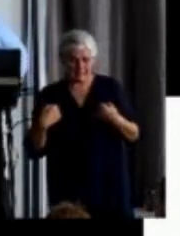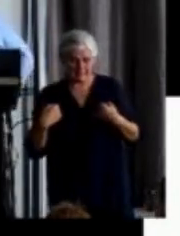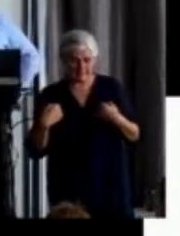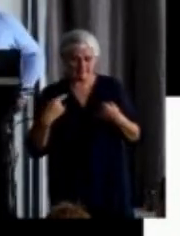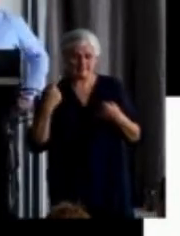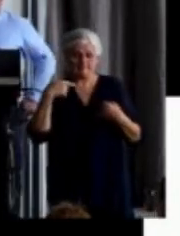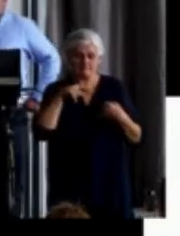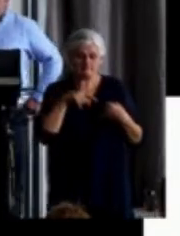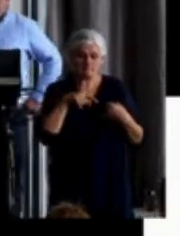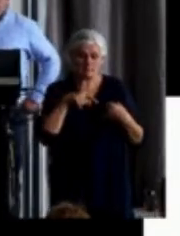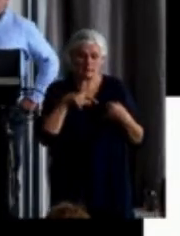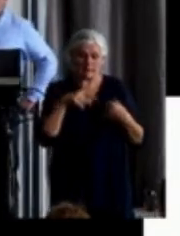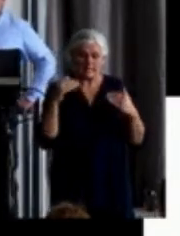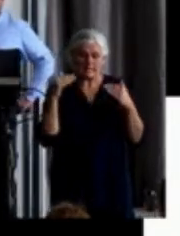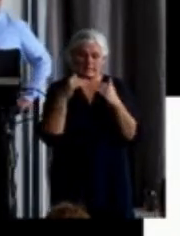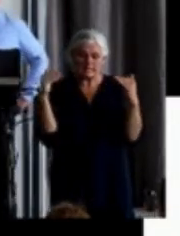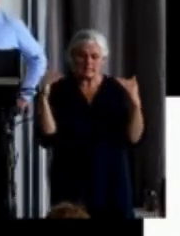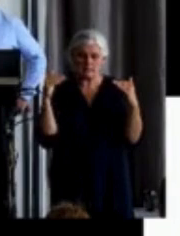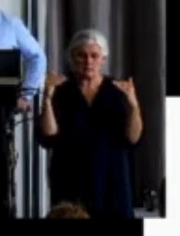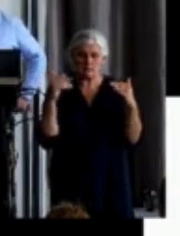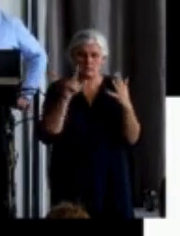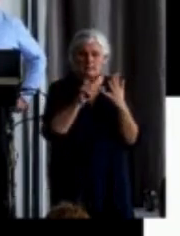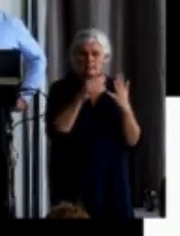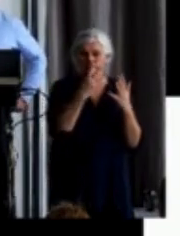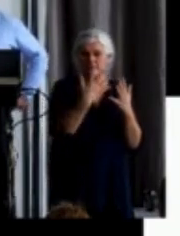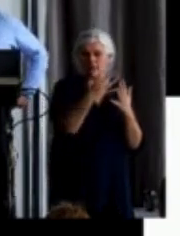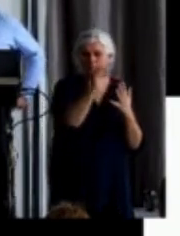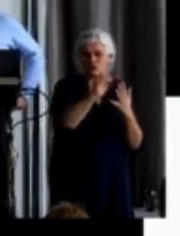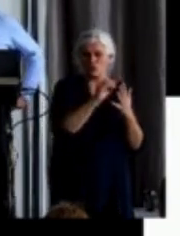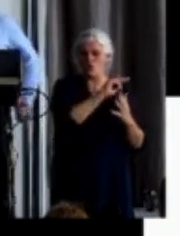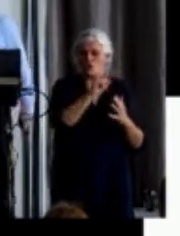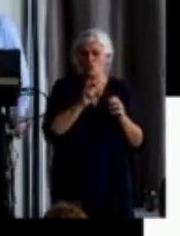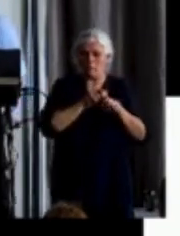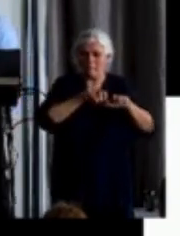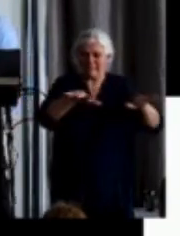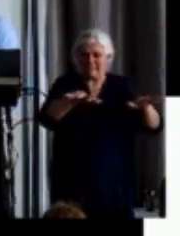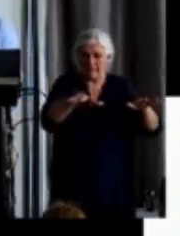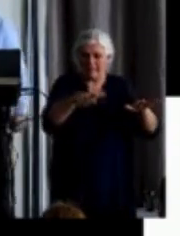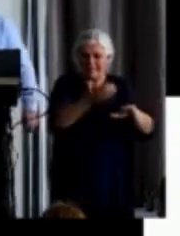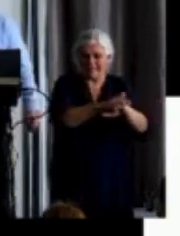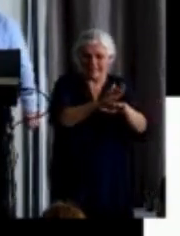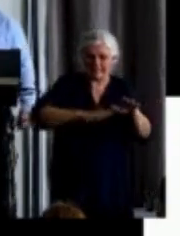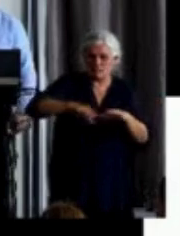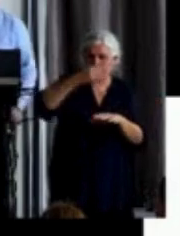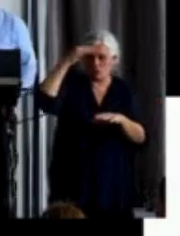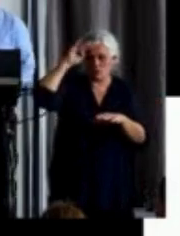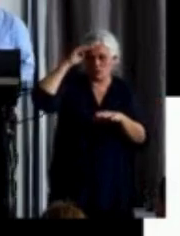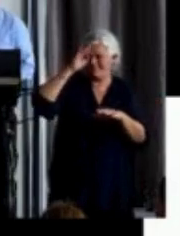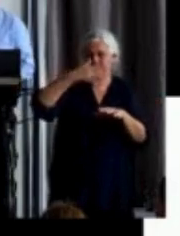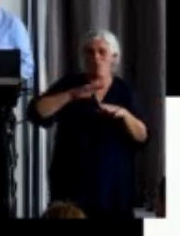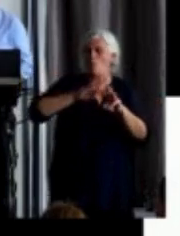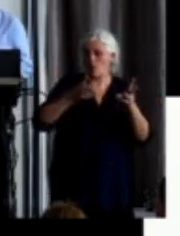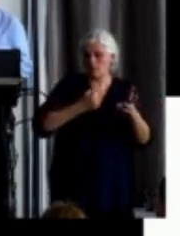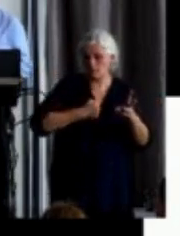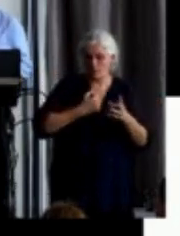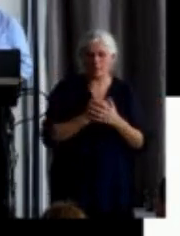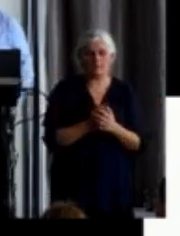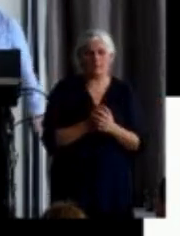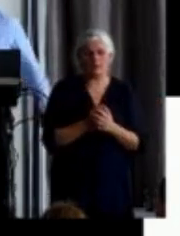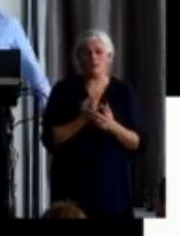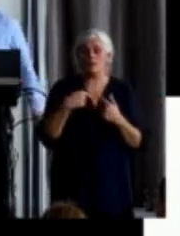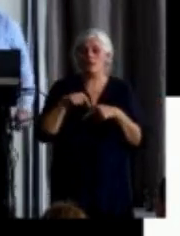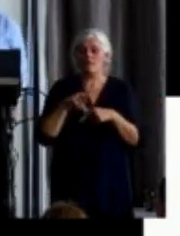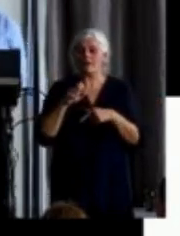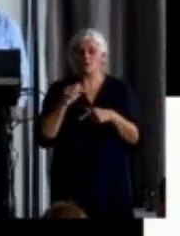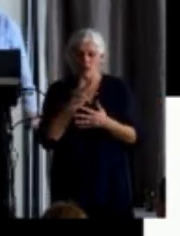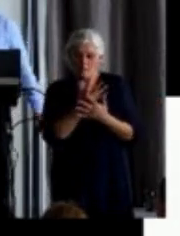it's equivalent of 75% of non-pandemic deaths related globally, if you like. Cardiovascular